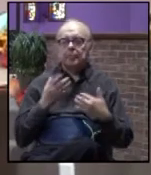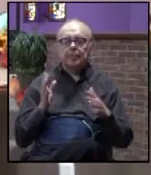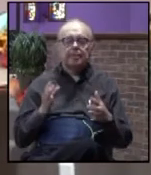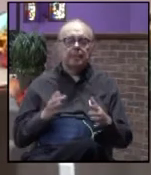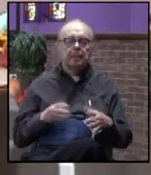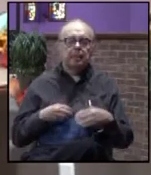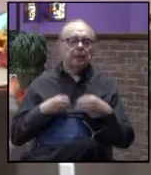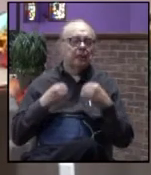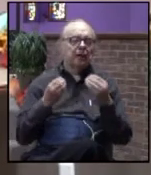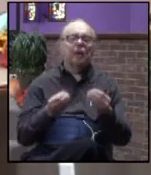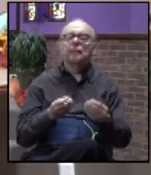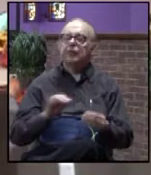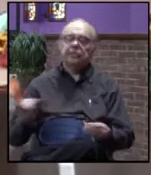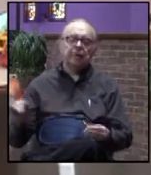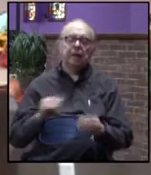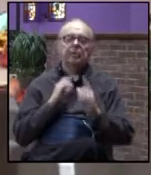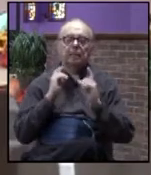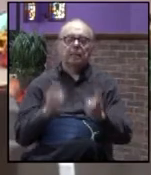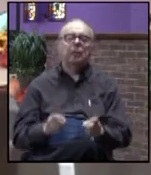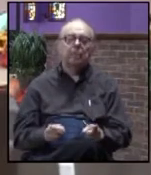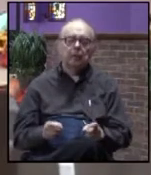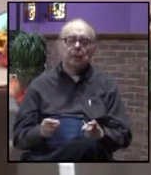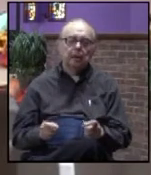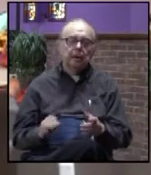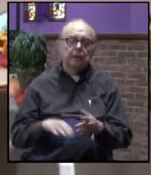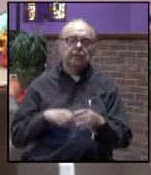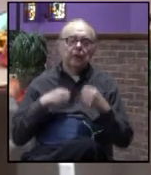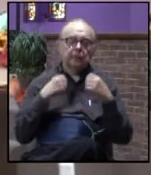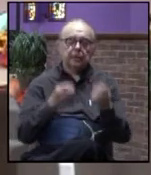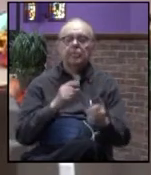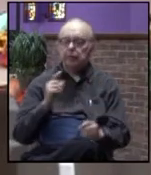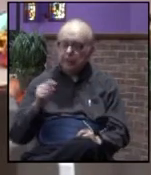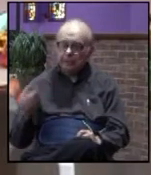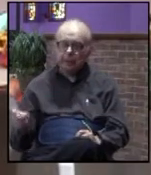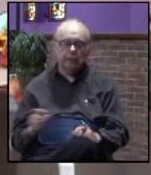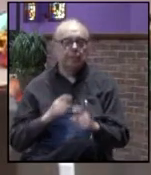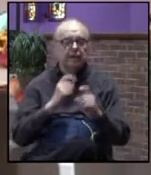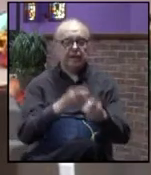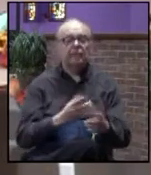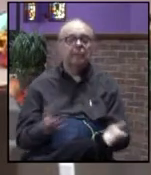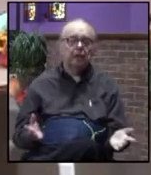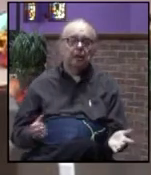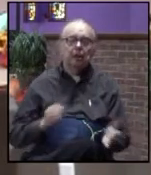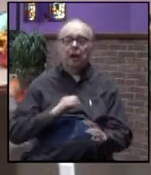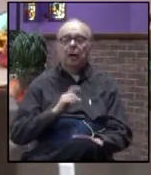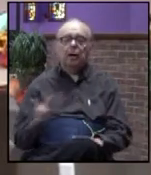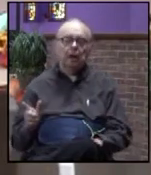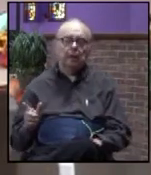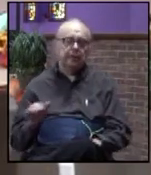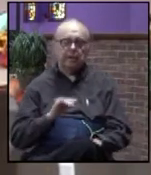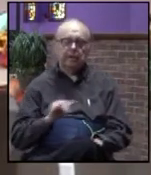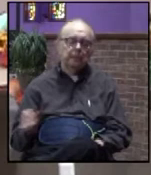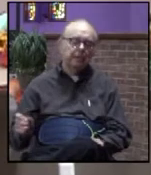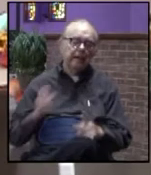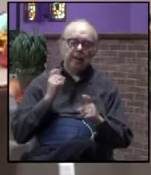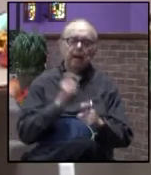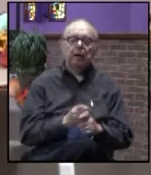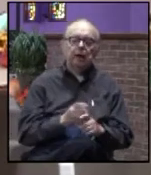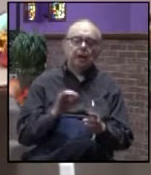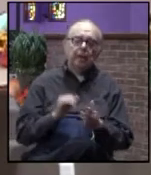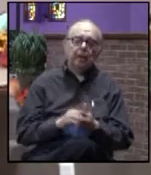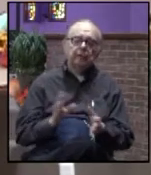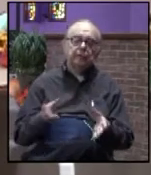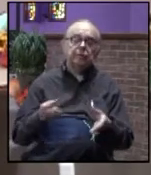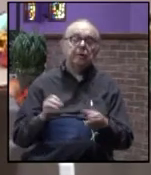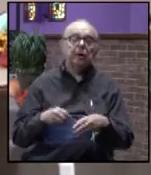the very same gift. The gift that was offered to you and you and you and you and you, all of you, is the same gift that was offered to